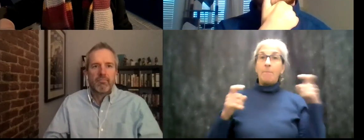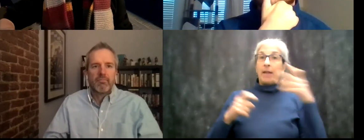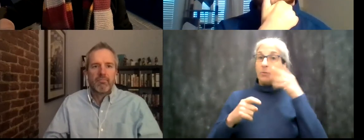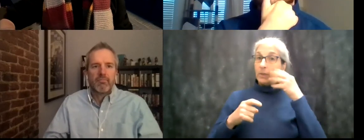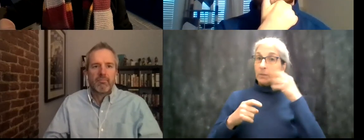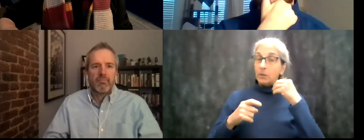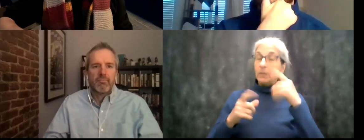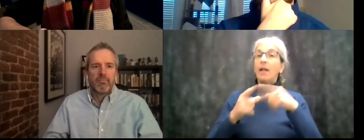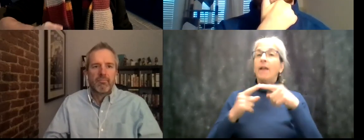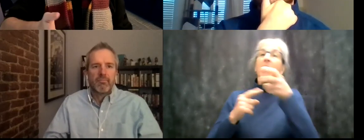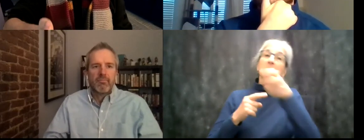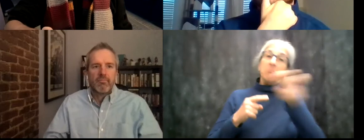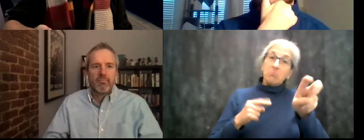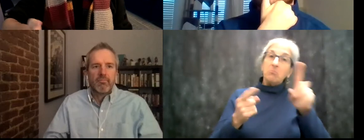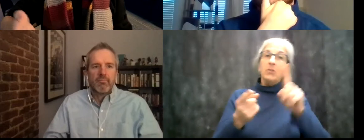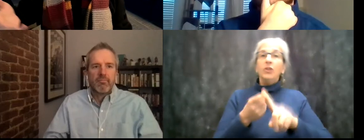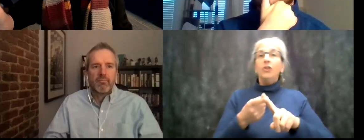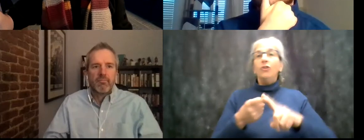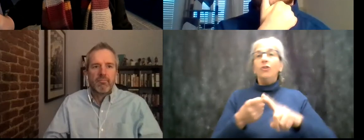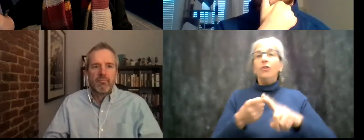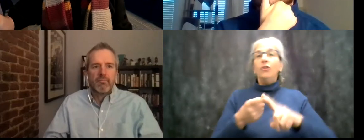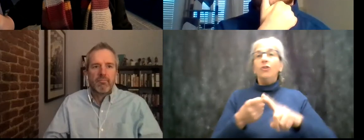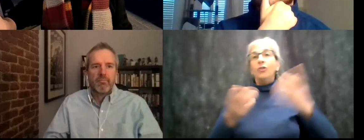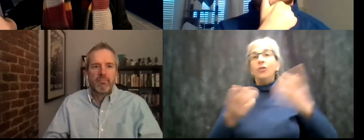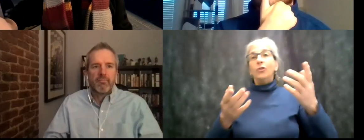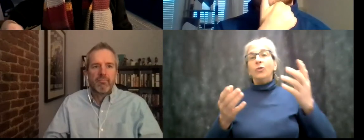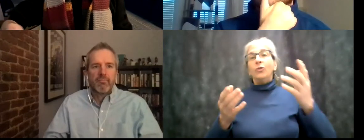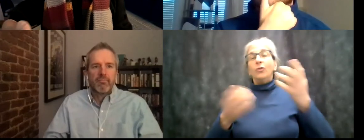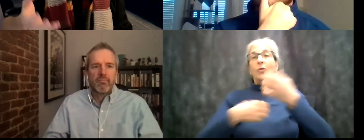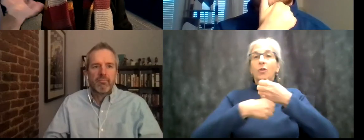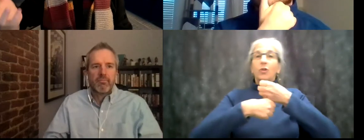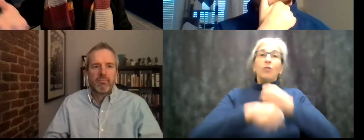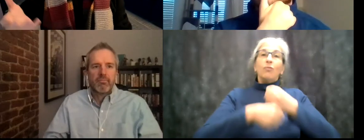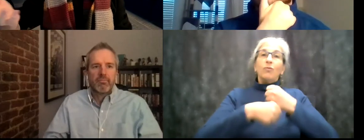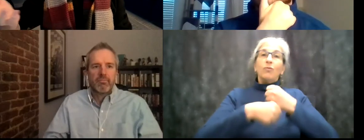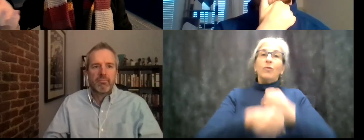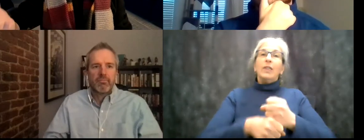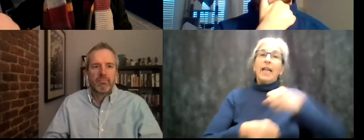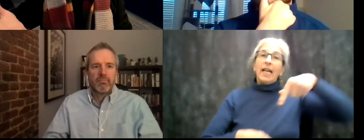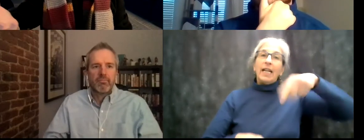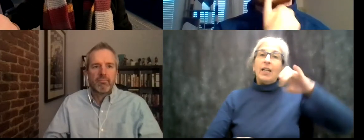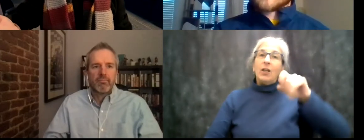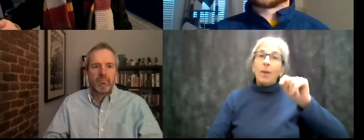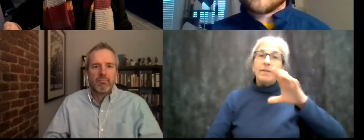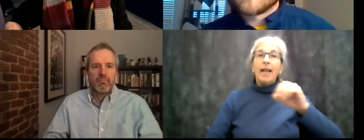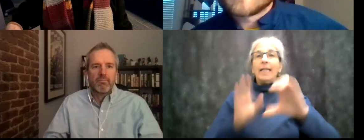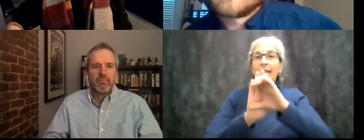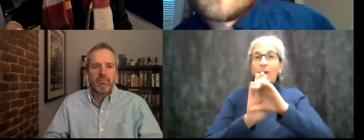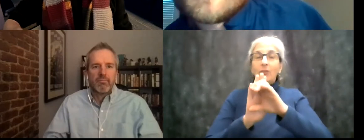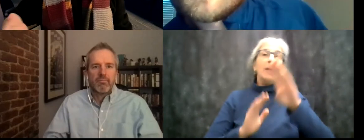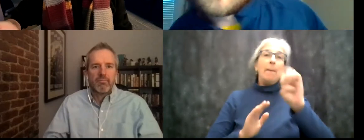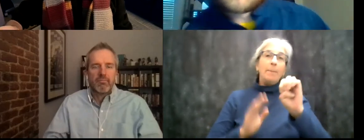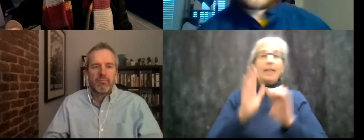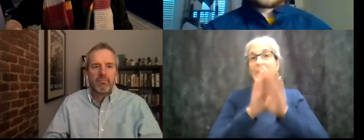into creating, you know, quests and characters and being a developer, a designer. And then as